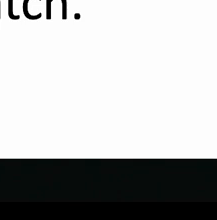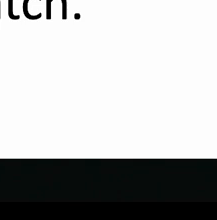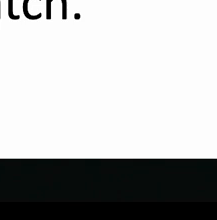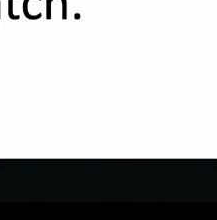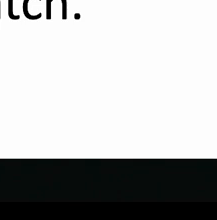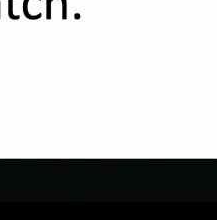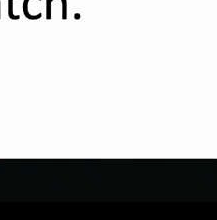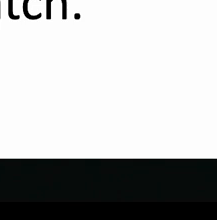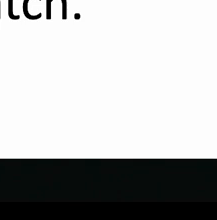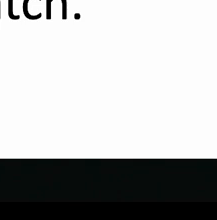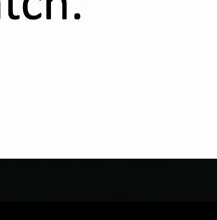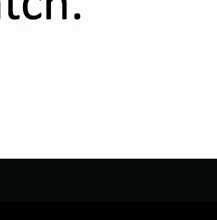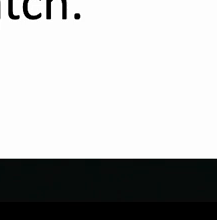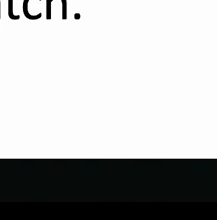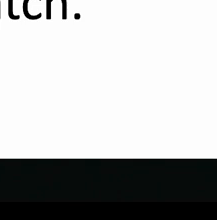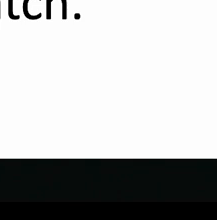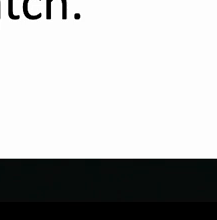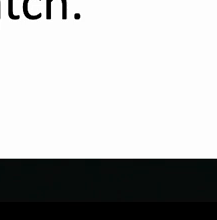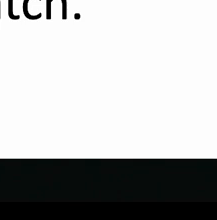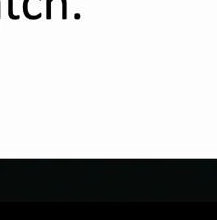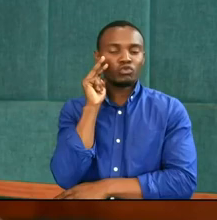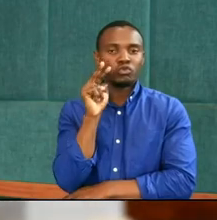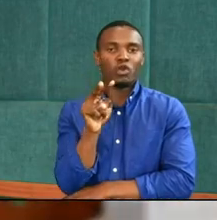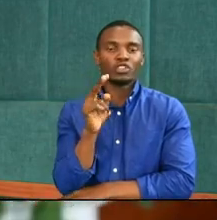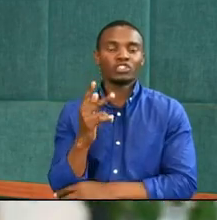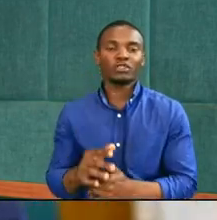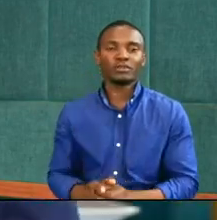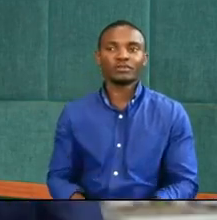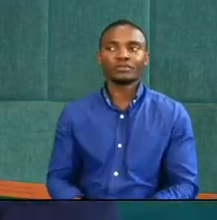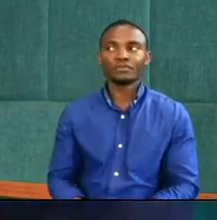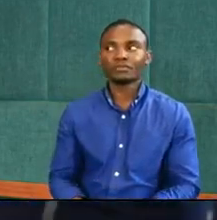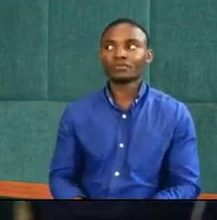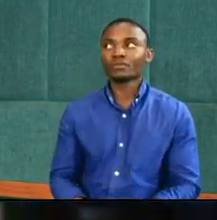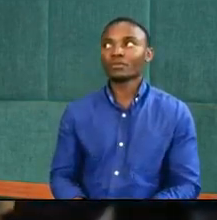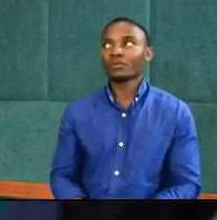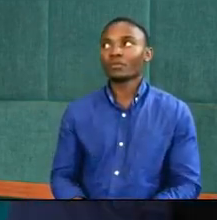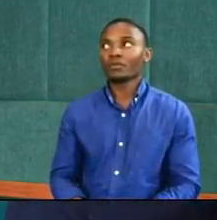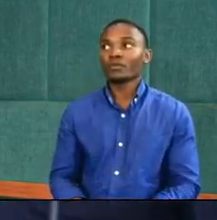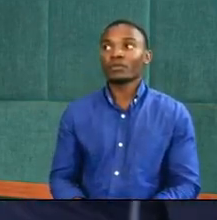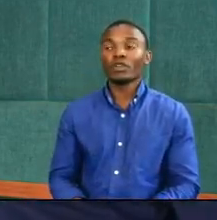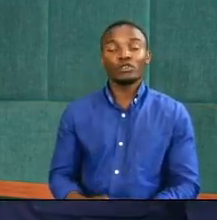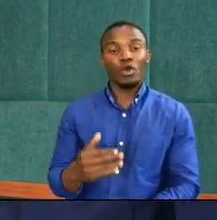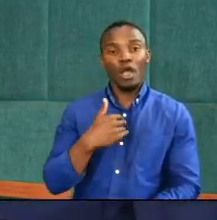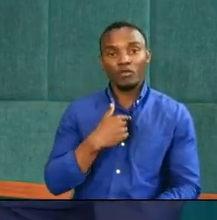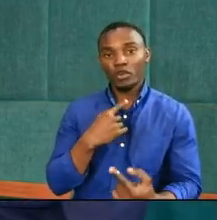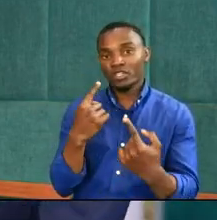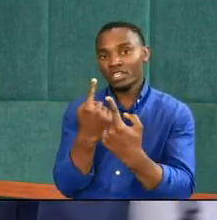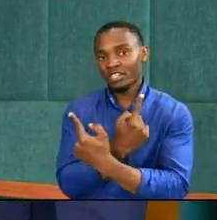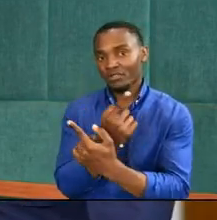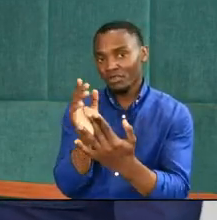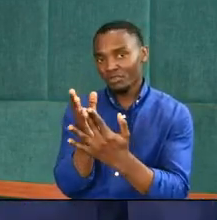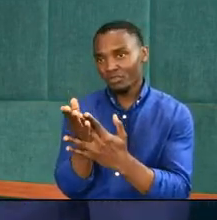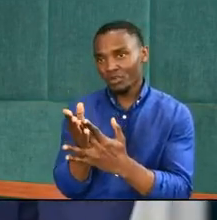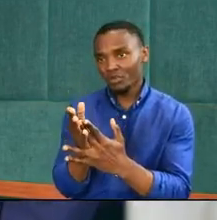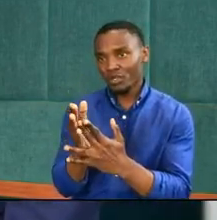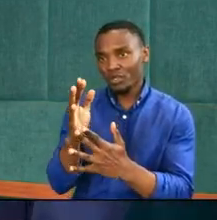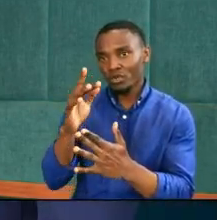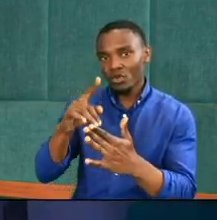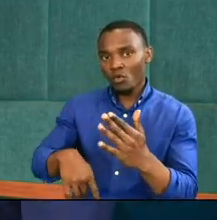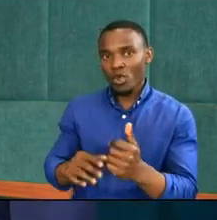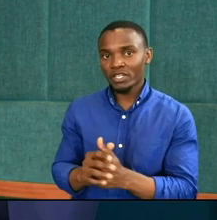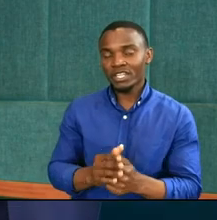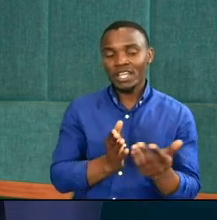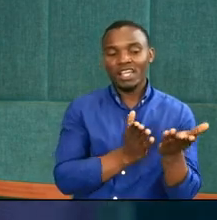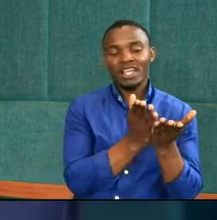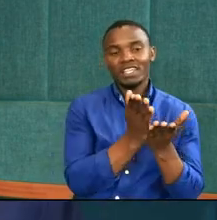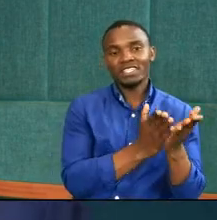doorkeeper to watch. Now stay with me, let's unpack this. So there's a difference between the servants and